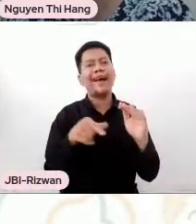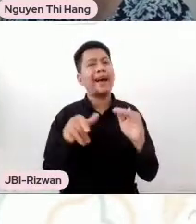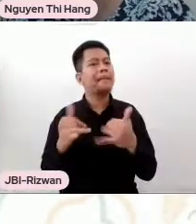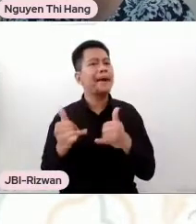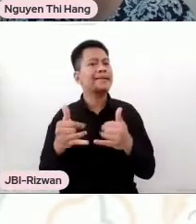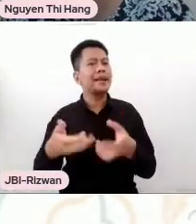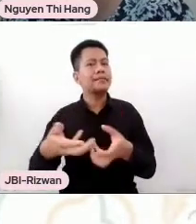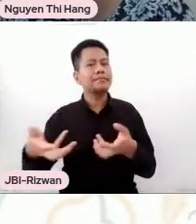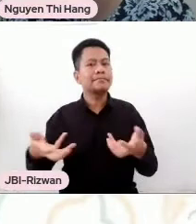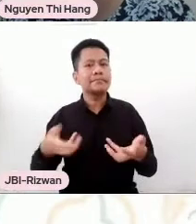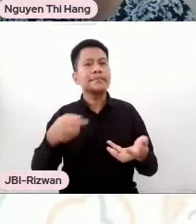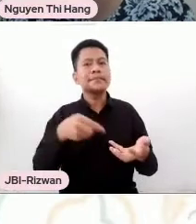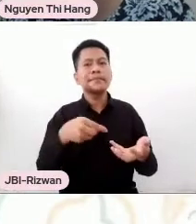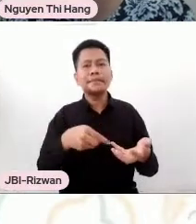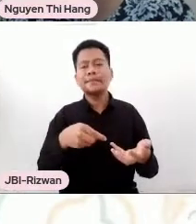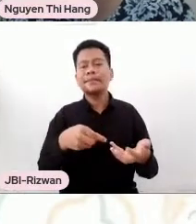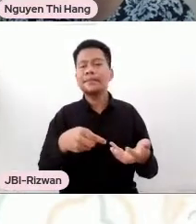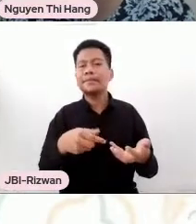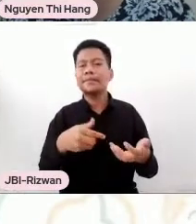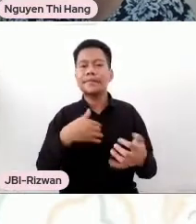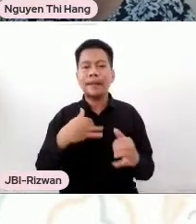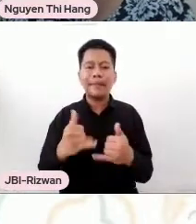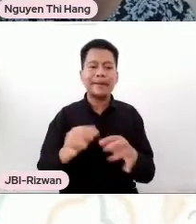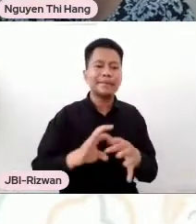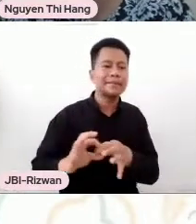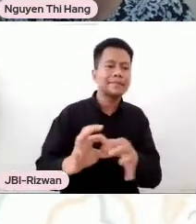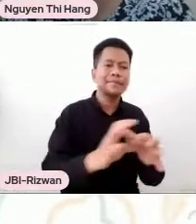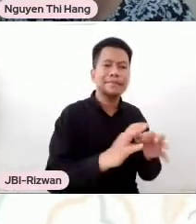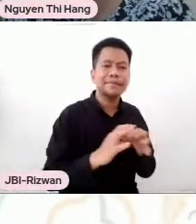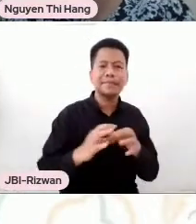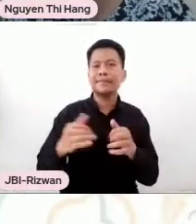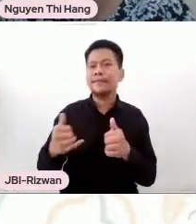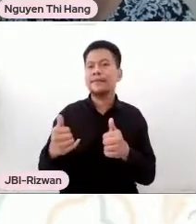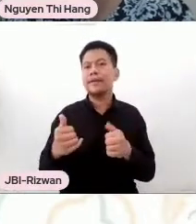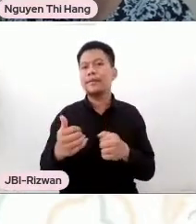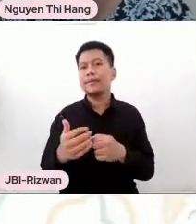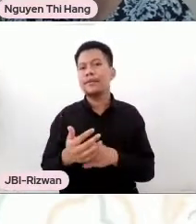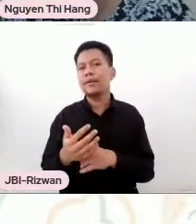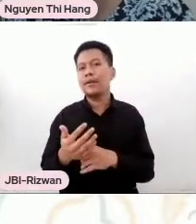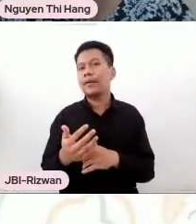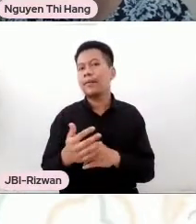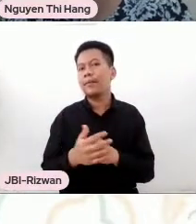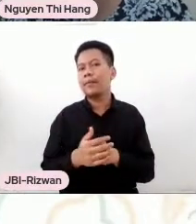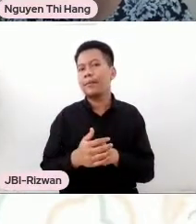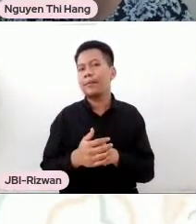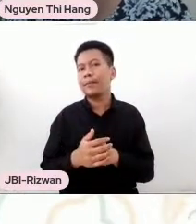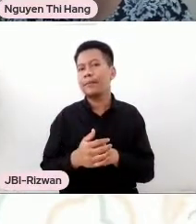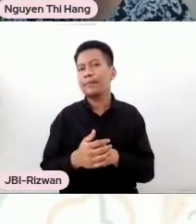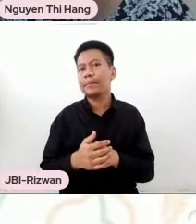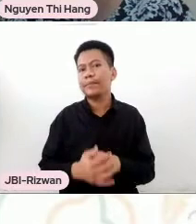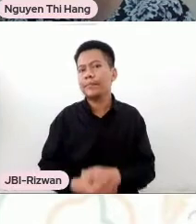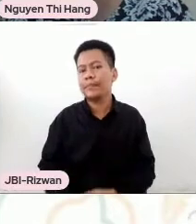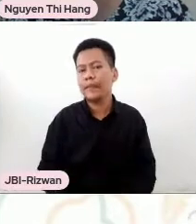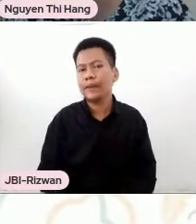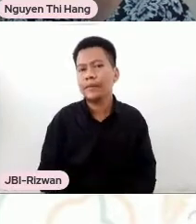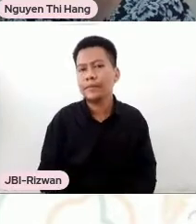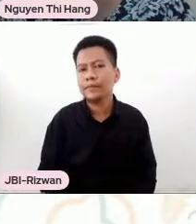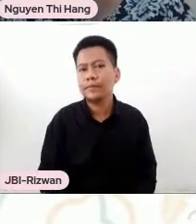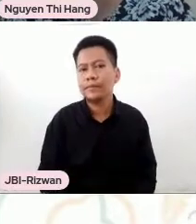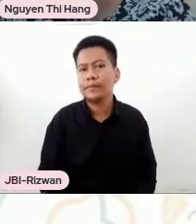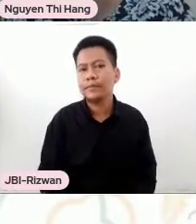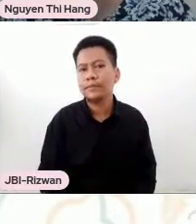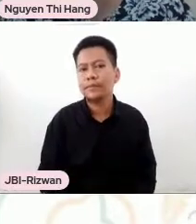to play together and learn together. It's not the same when we teach them at